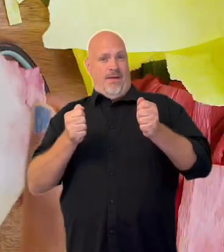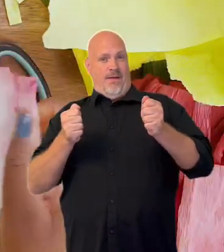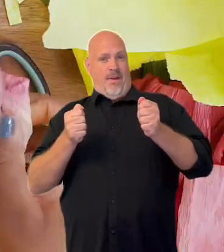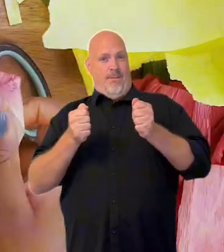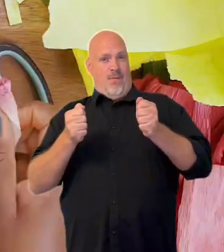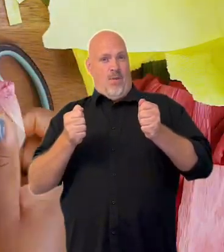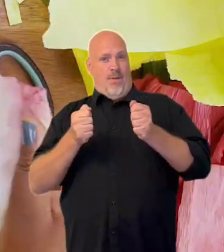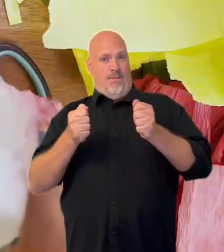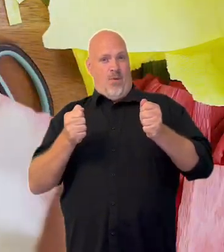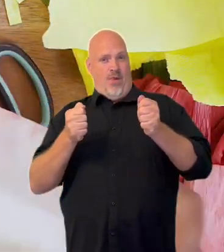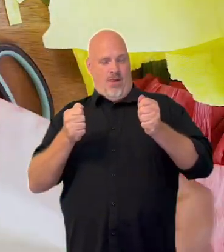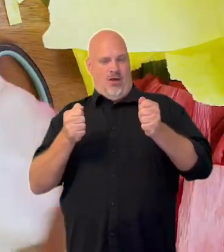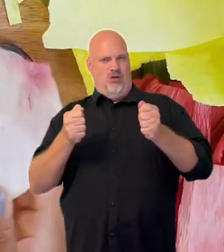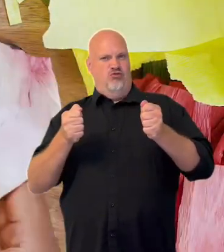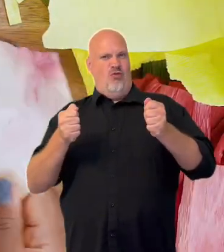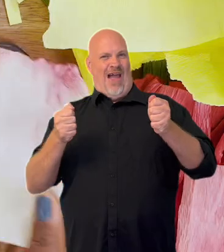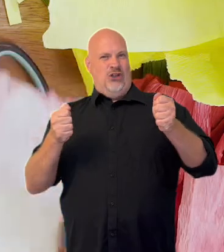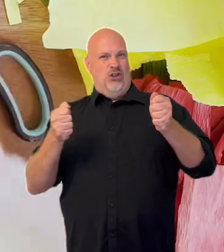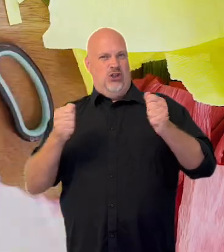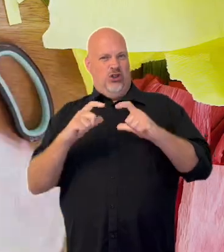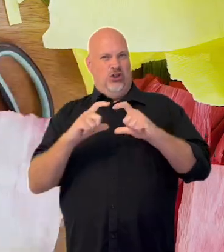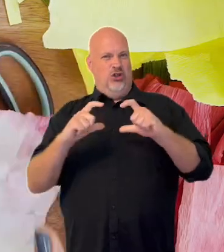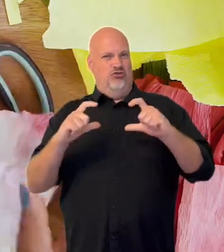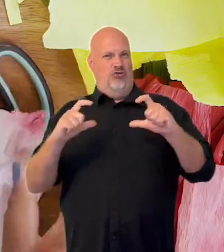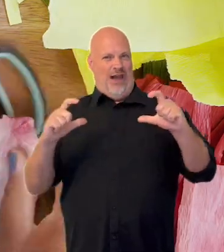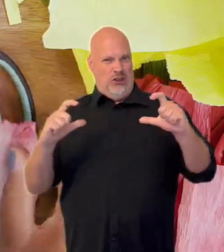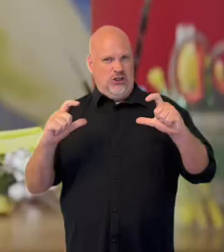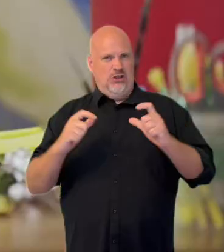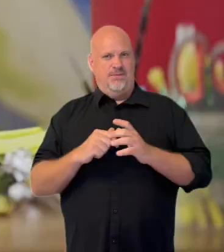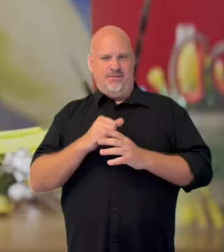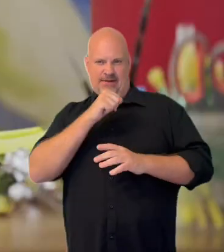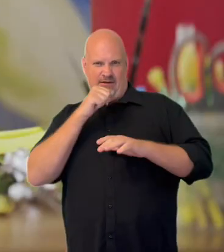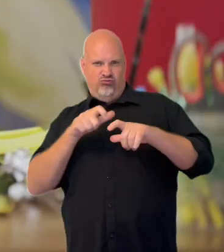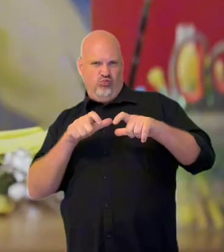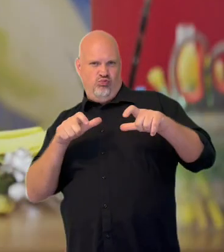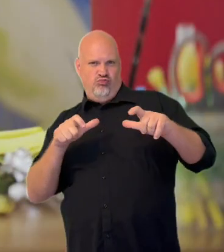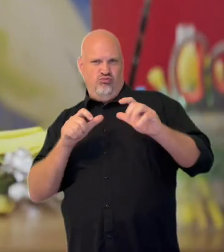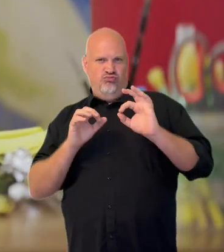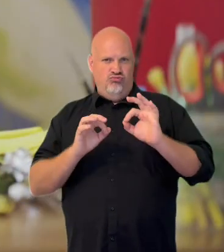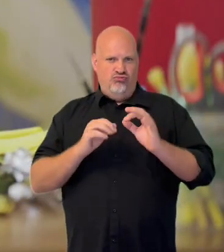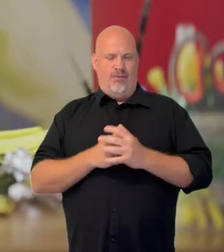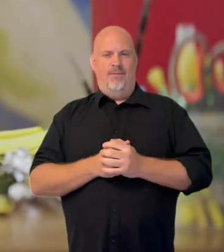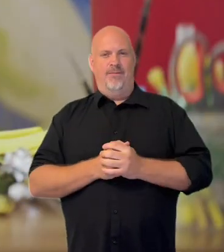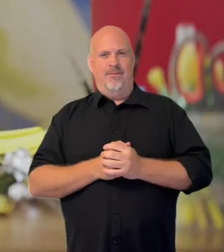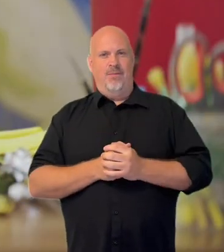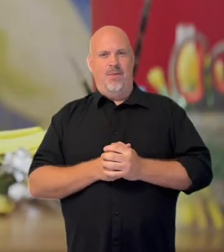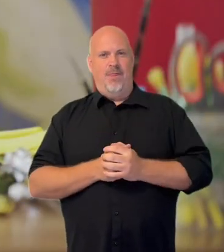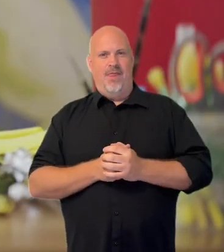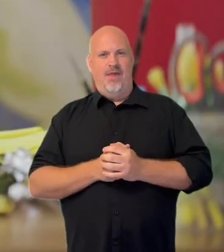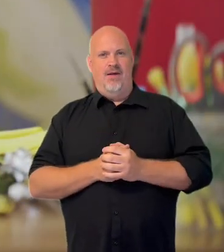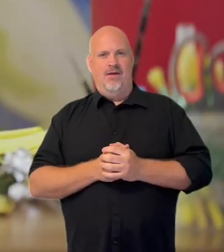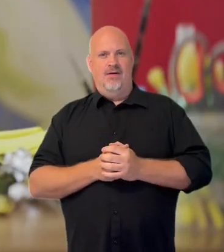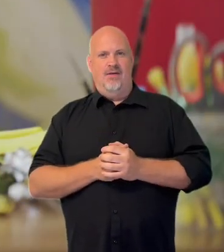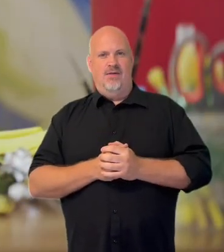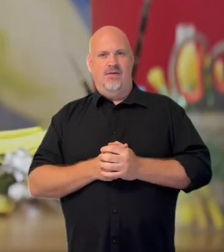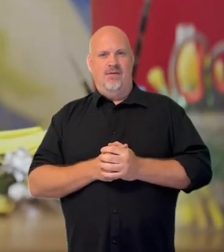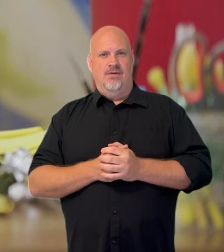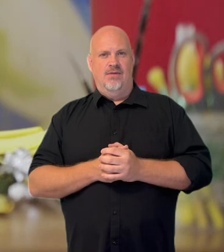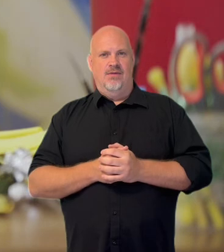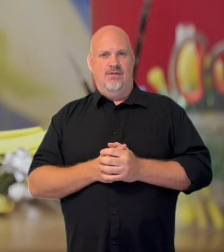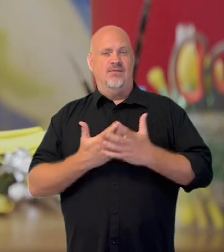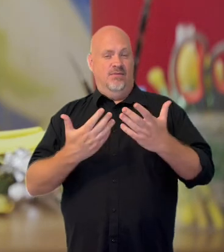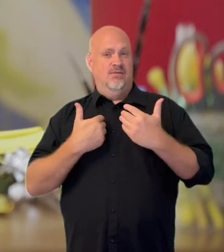is I'm going to show you both how to tear the paper and also how to cut the